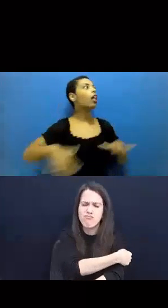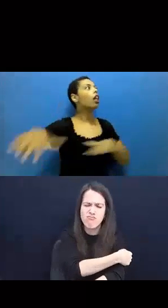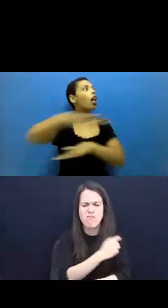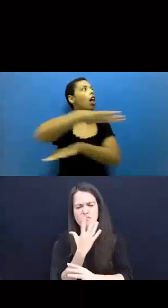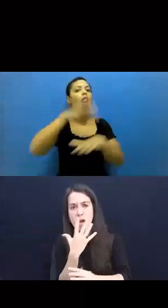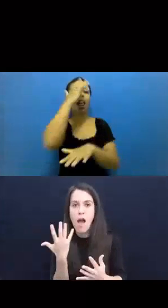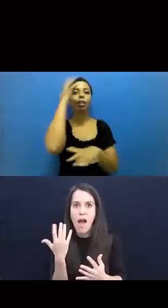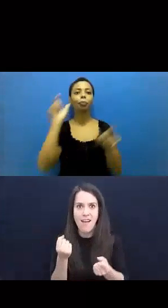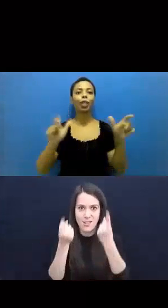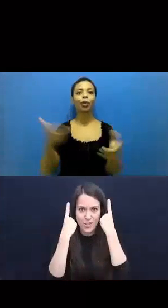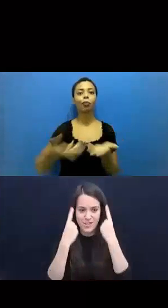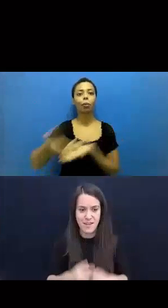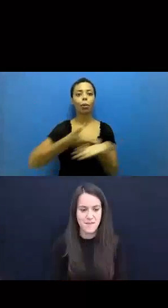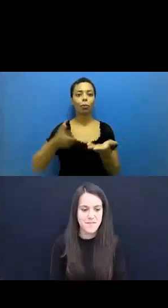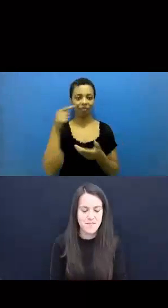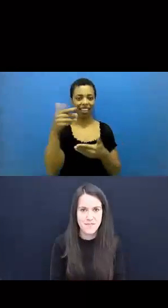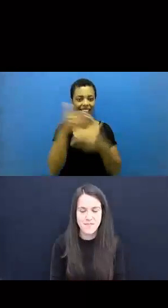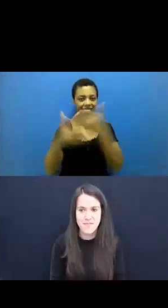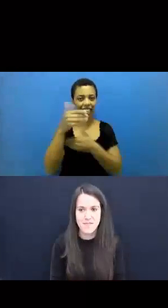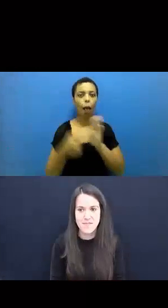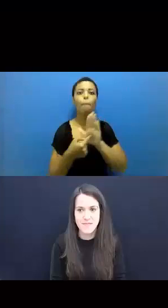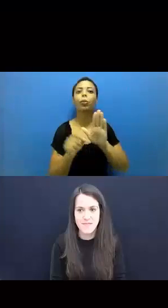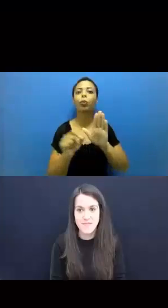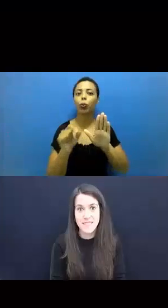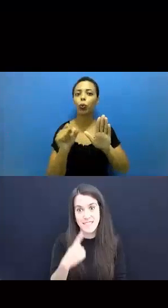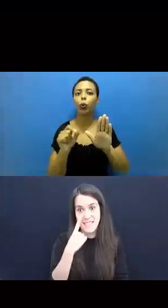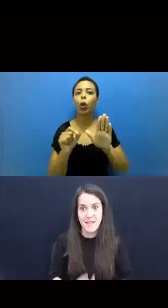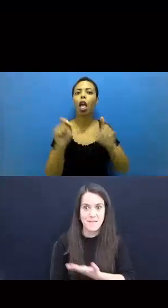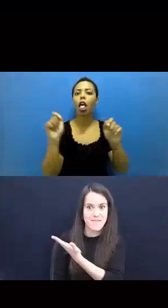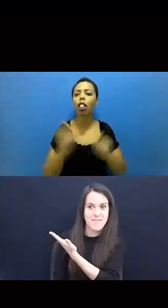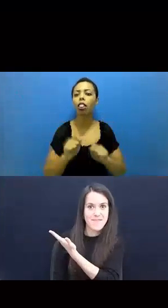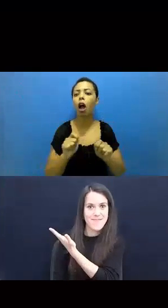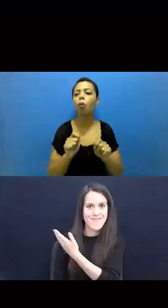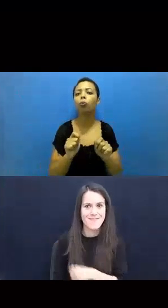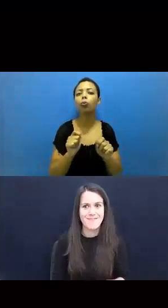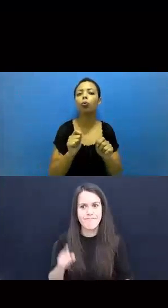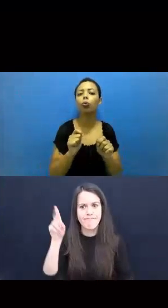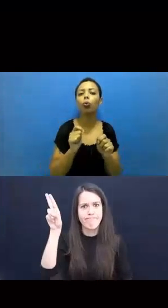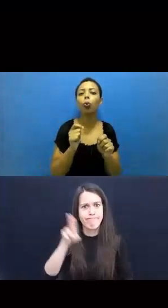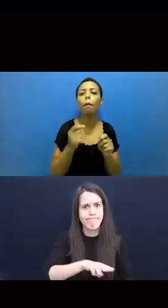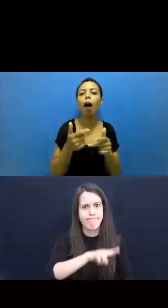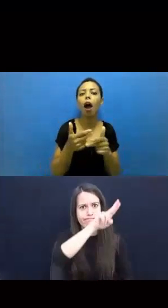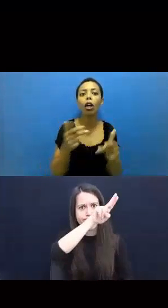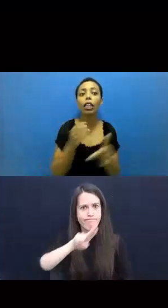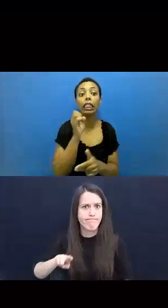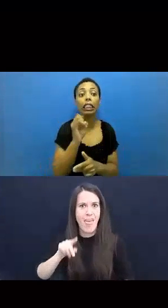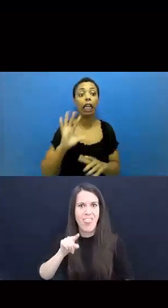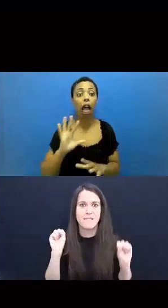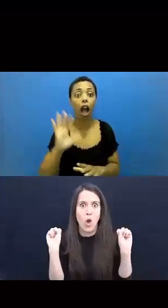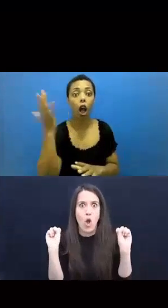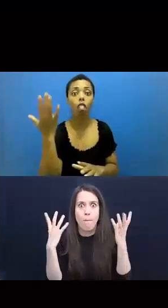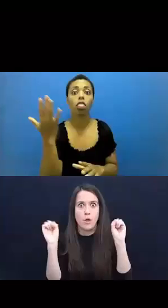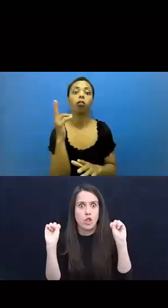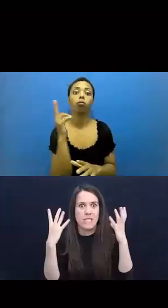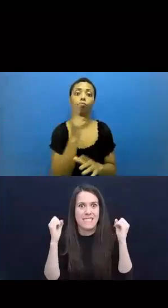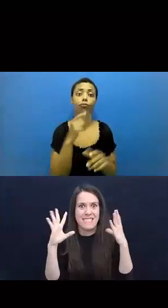This slide, we have a picture of big cross emergency haptics made on the